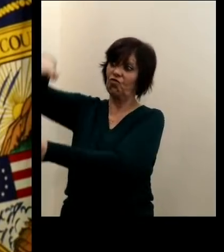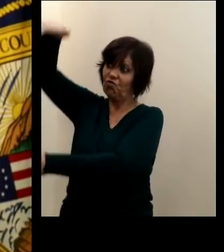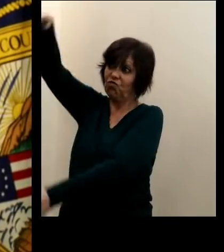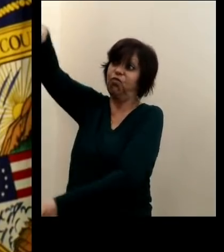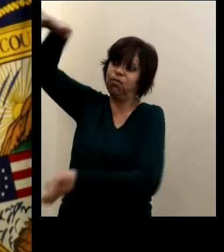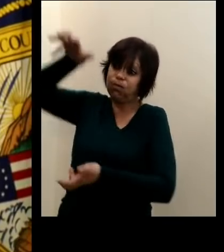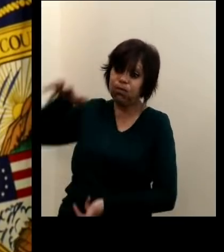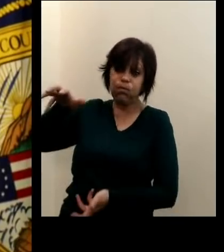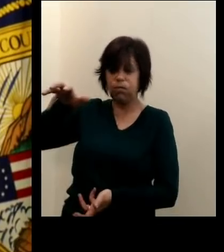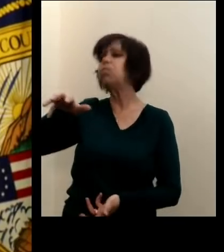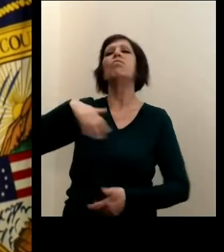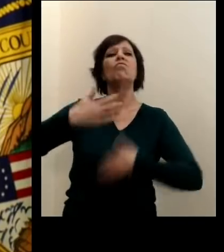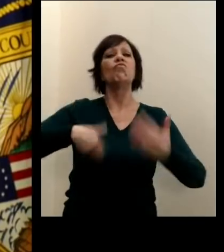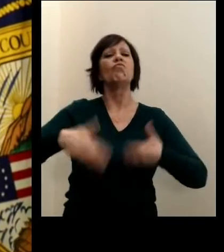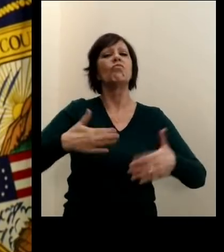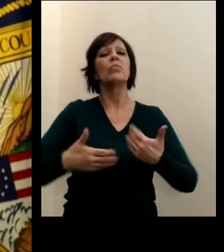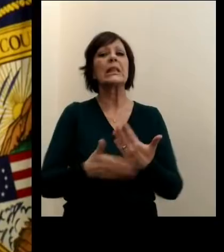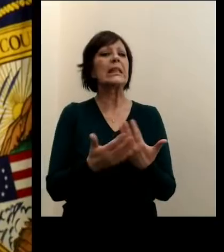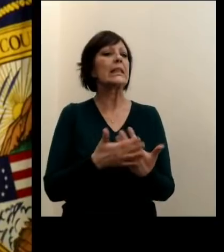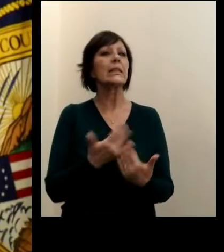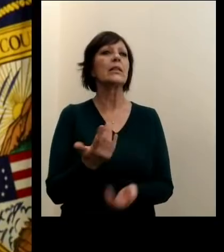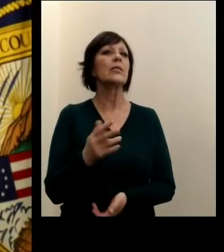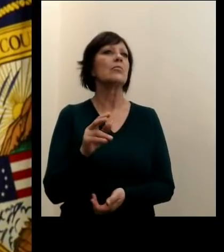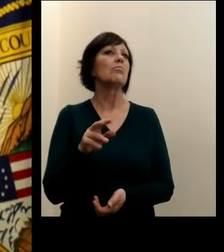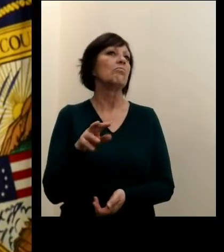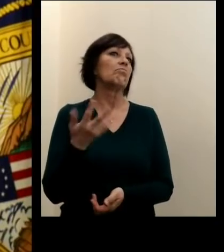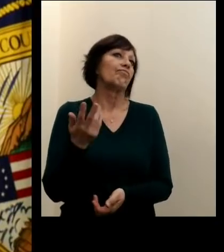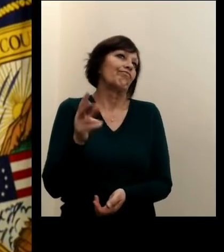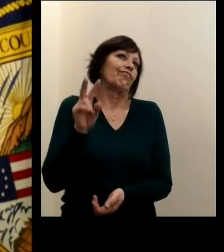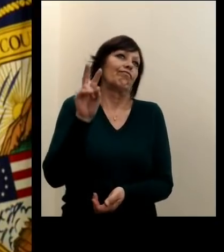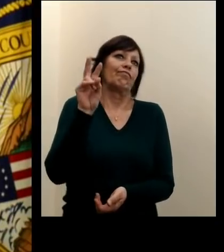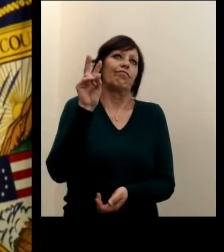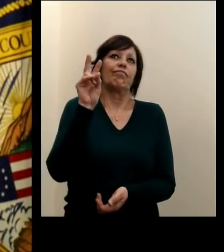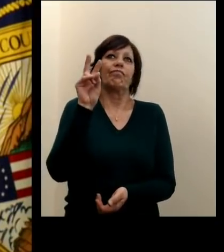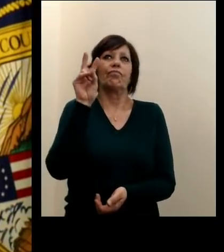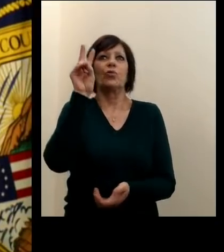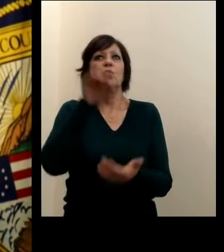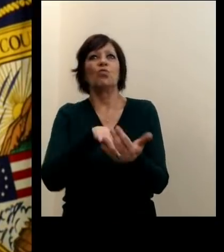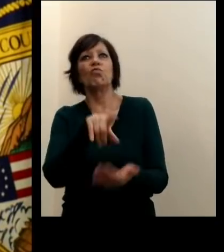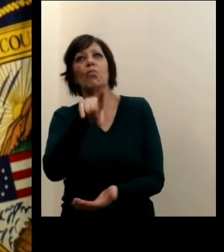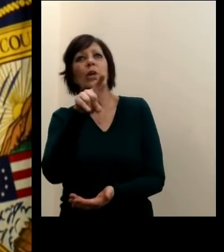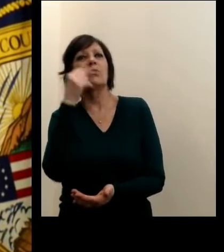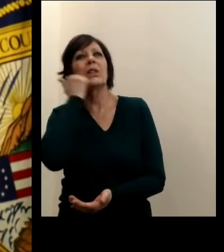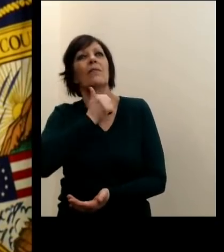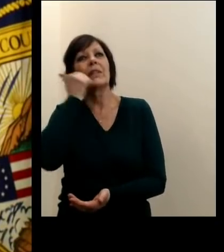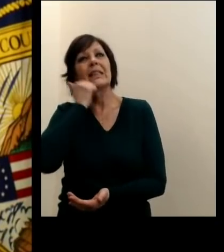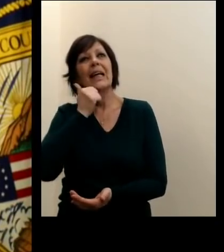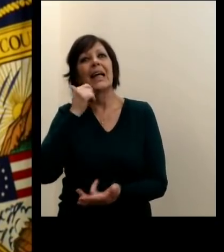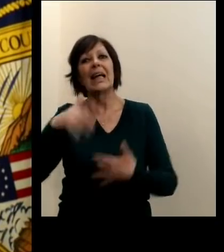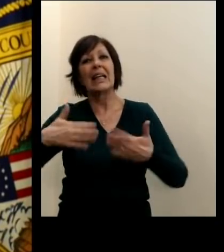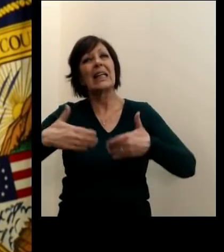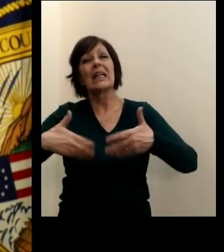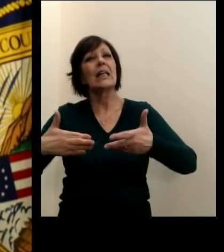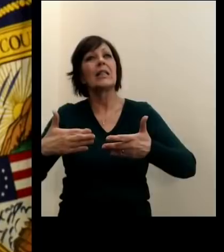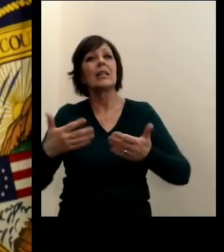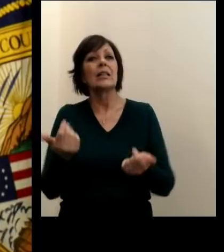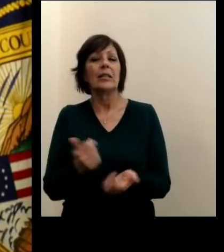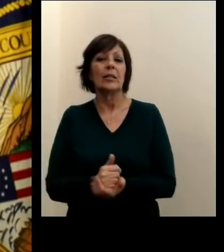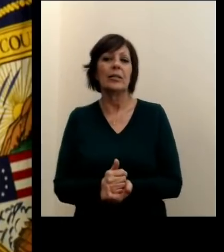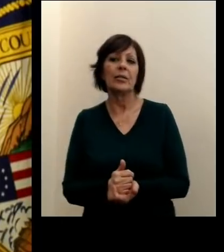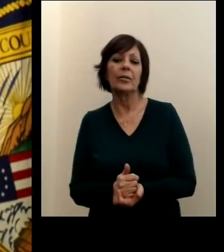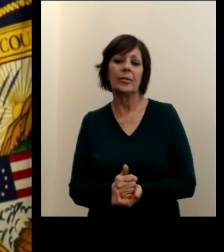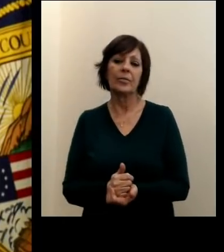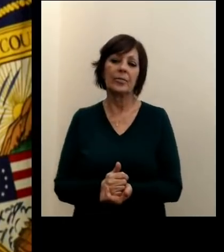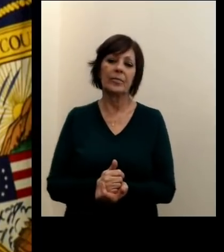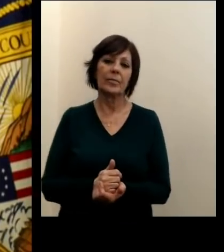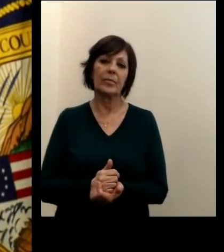could easily get around 2,100 vaccine doses a day if they're all ramped up and are going as we've seen